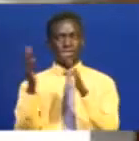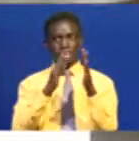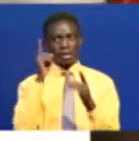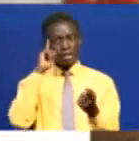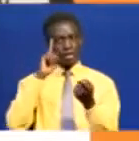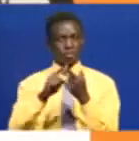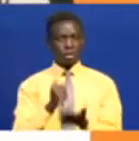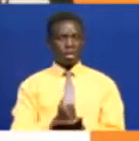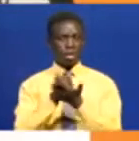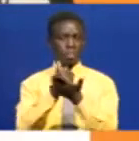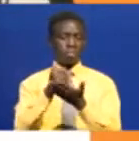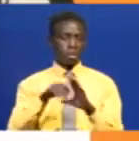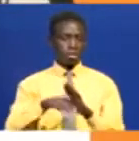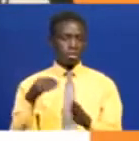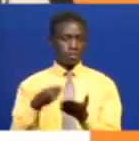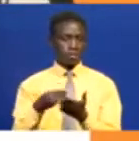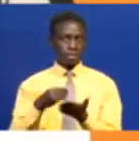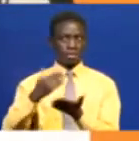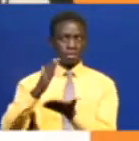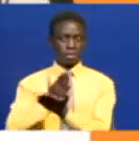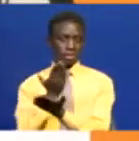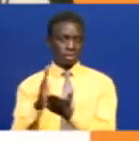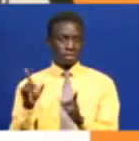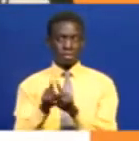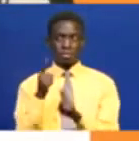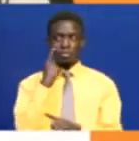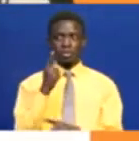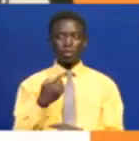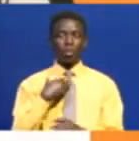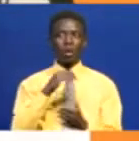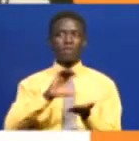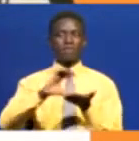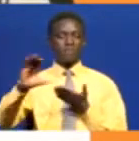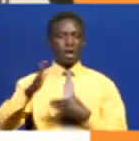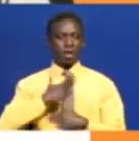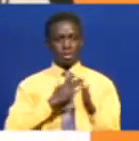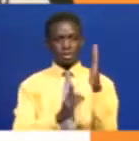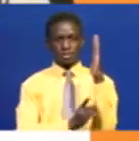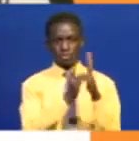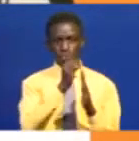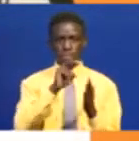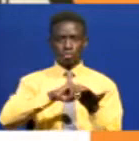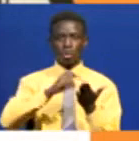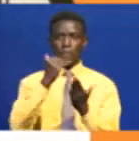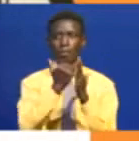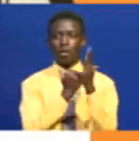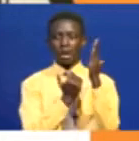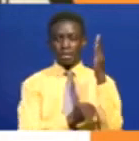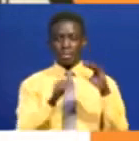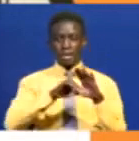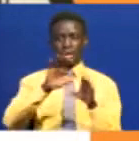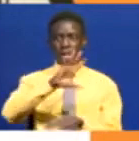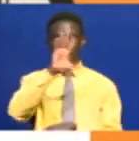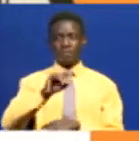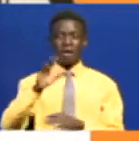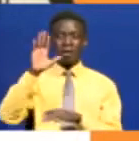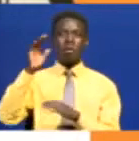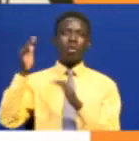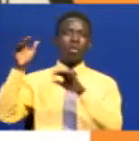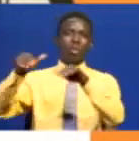financial sector. The over-reliance on funding of our development programs in Africa by external donors is not going to help